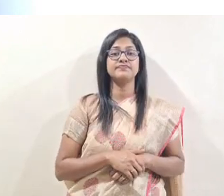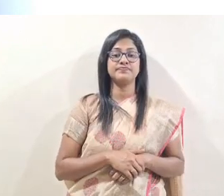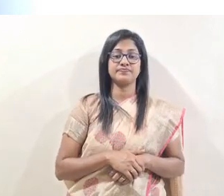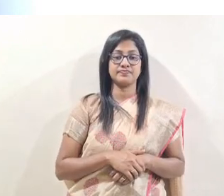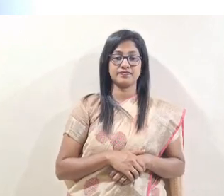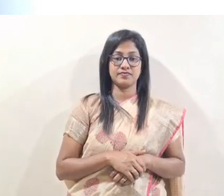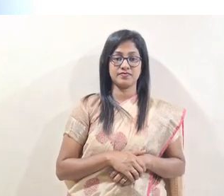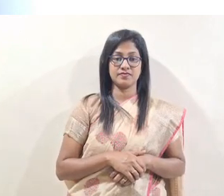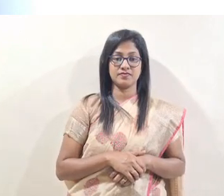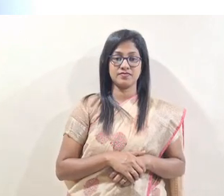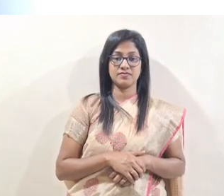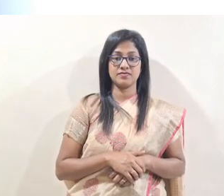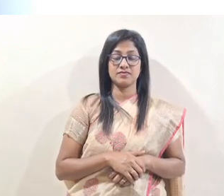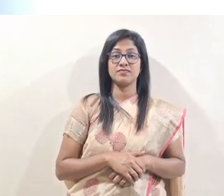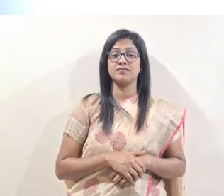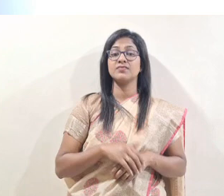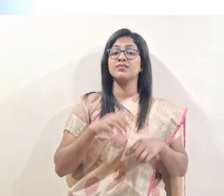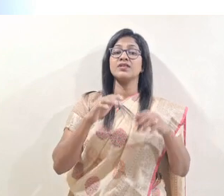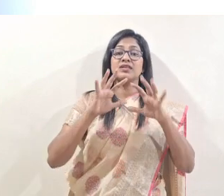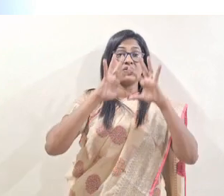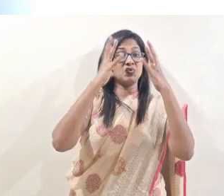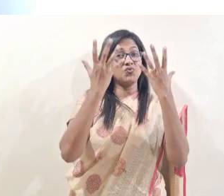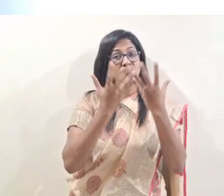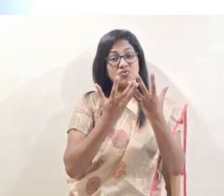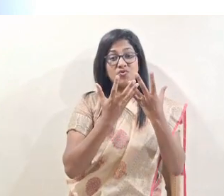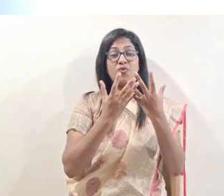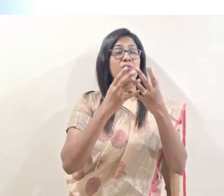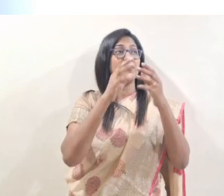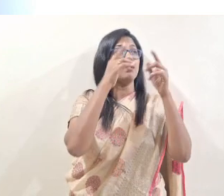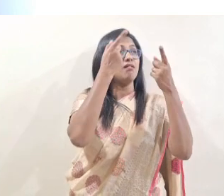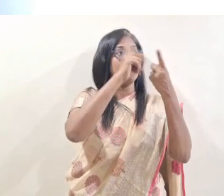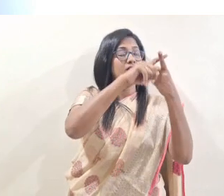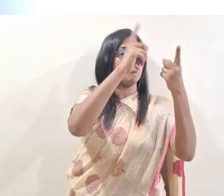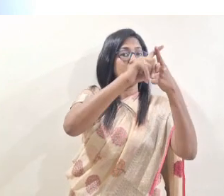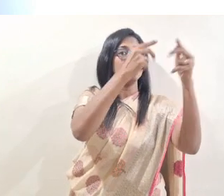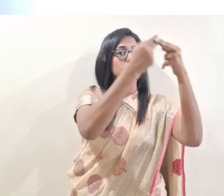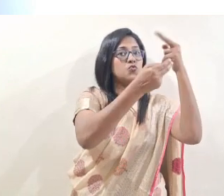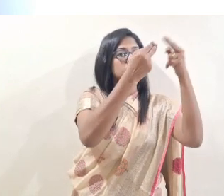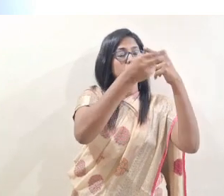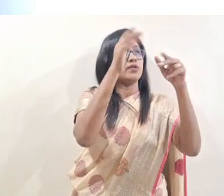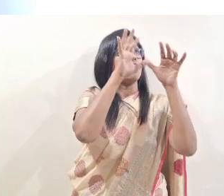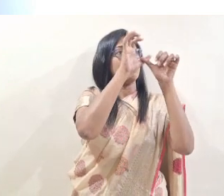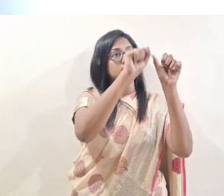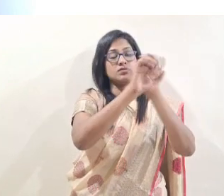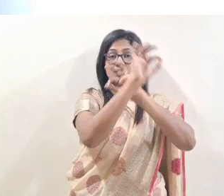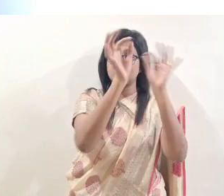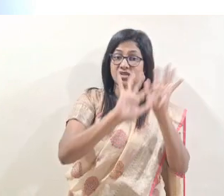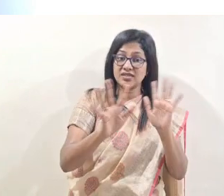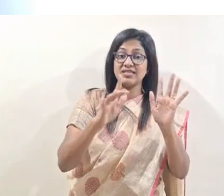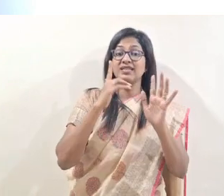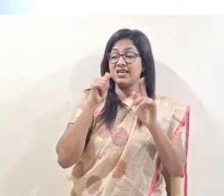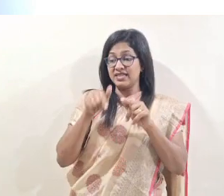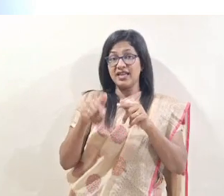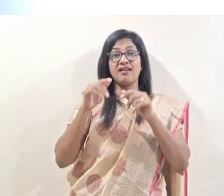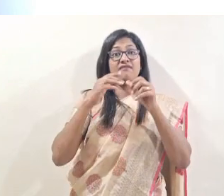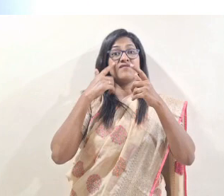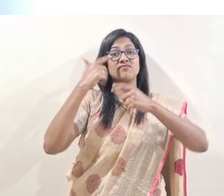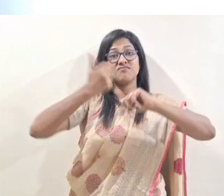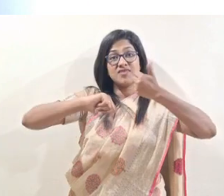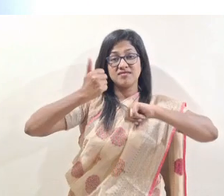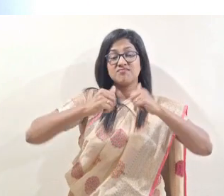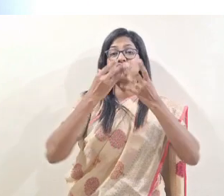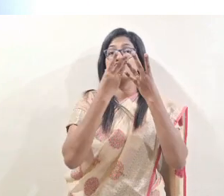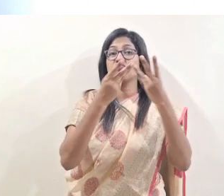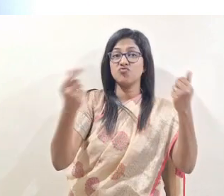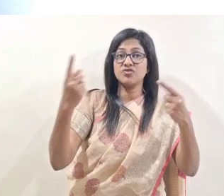have access to a number of global scenarios. They have a number of tested solutions and technologies